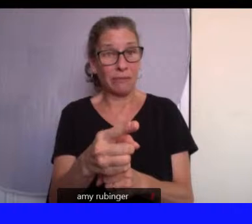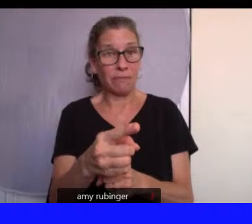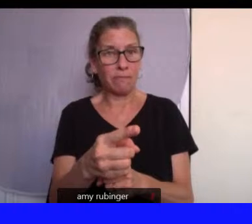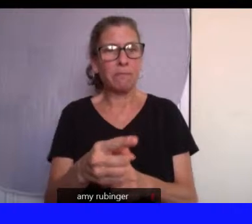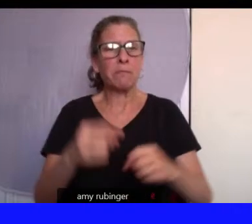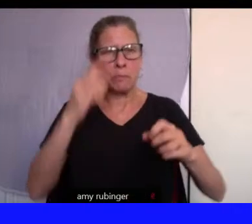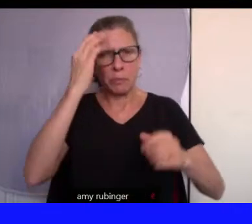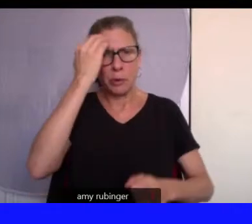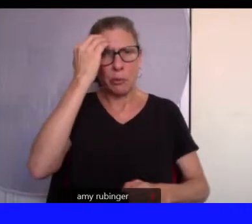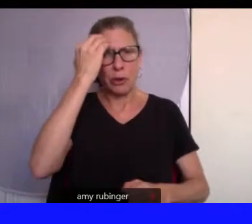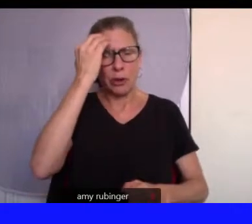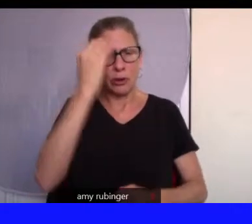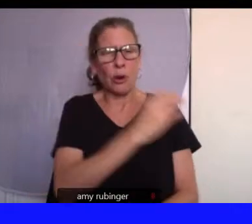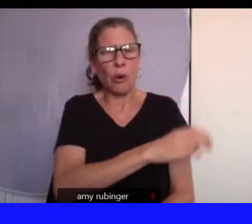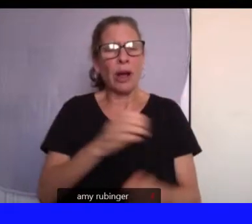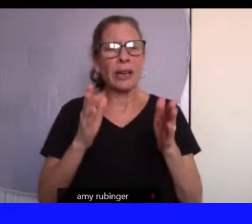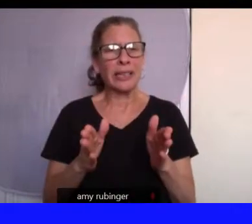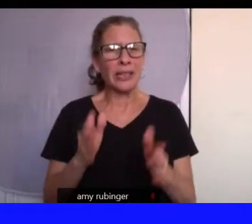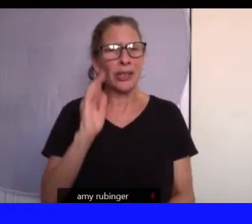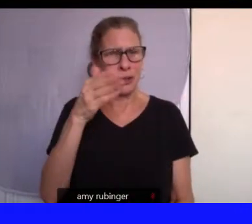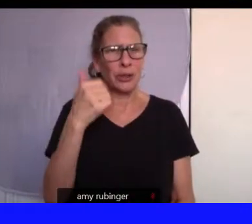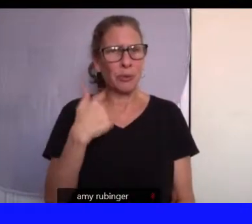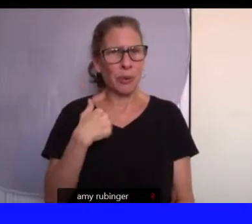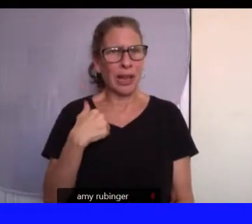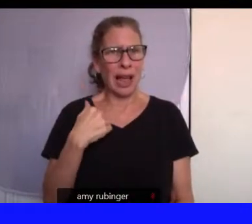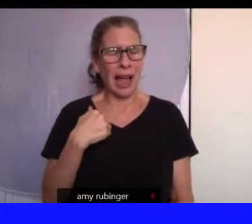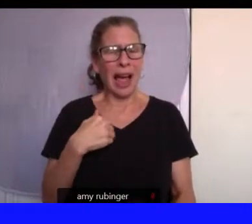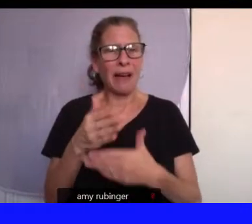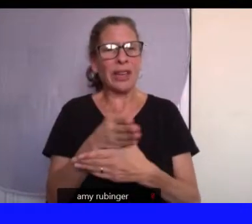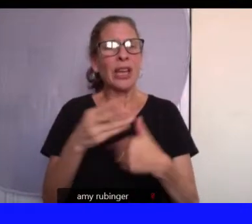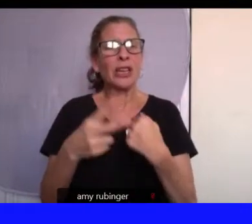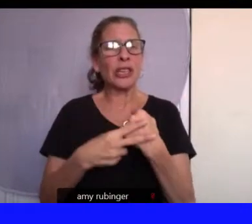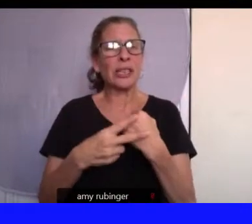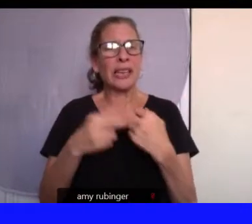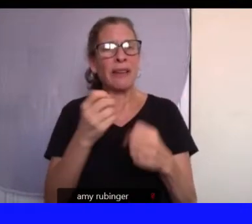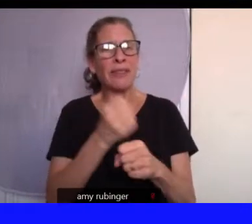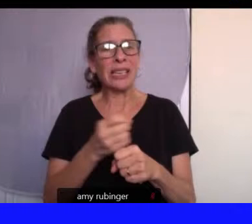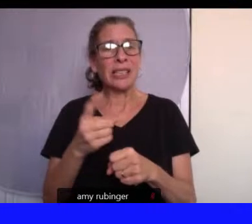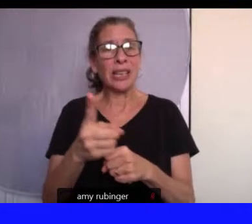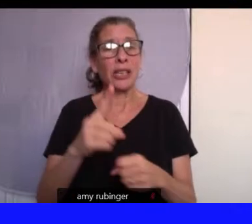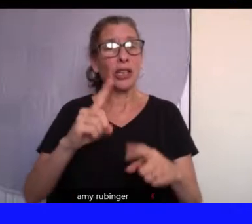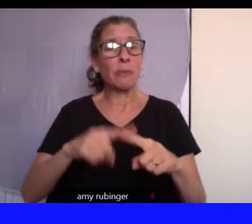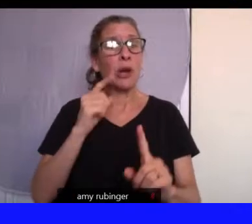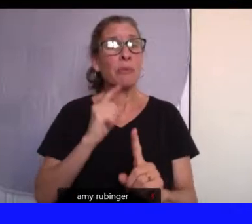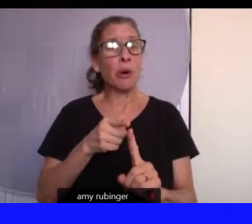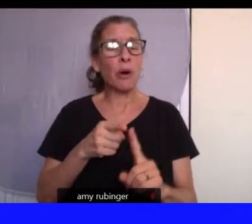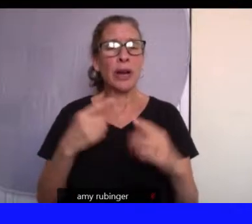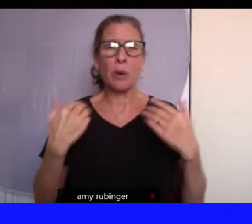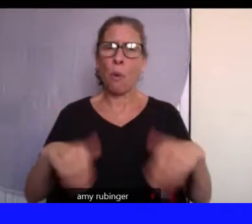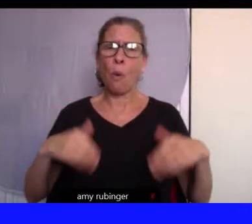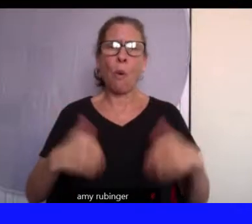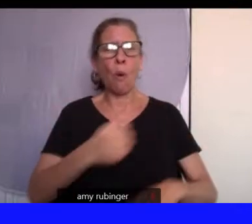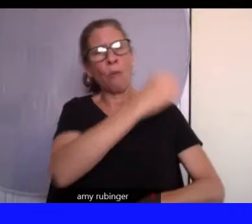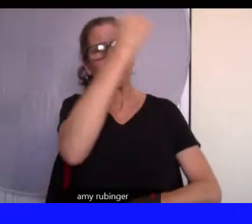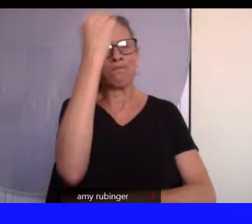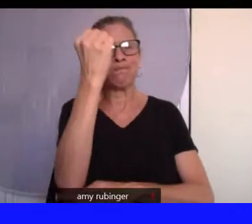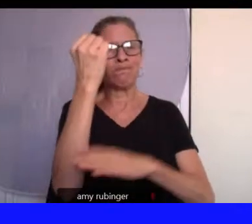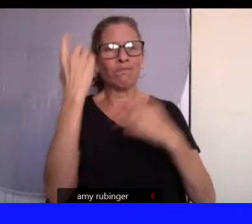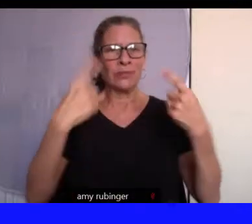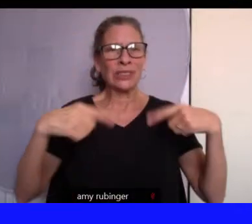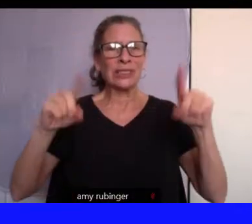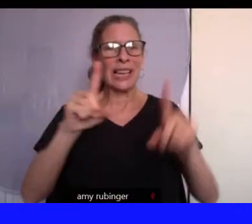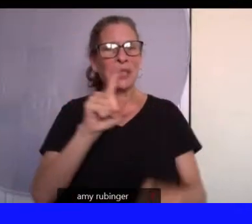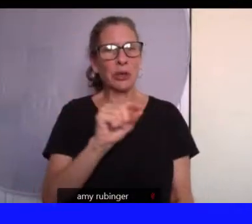uncontrollable circumstances policy that gave us full credit for a number of key quality domains. But I